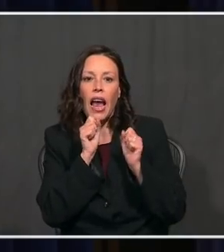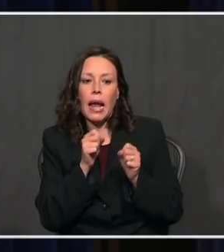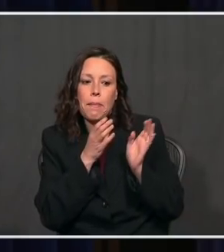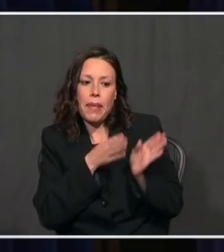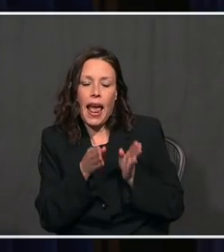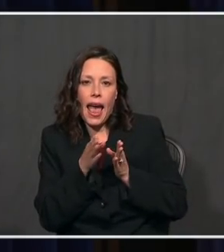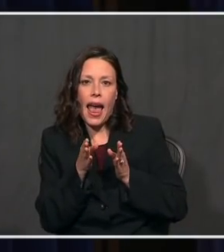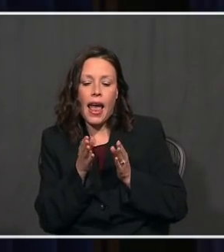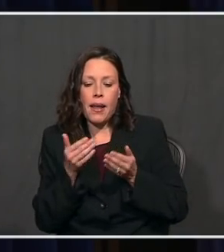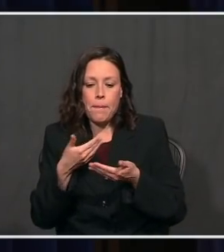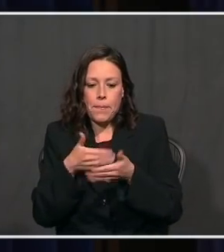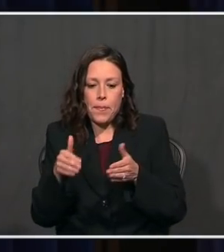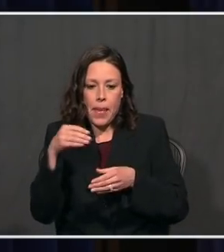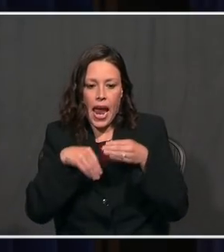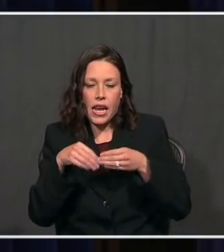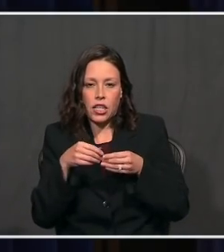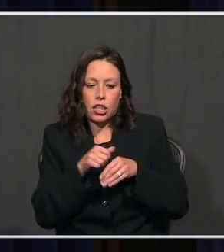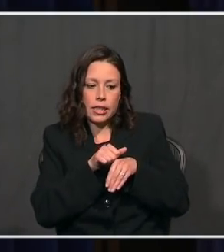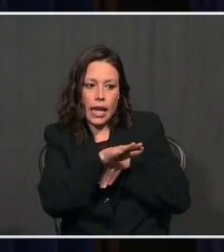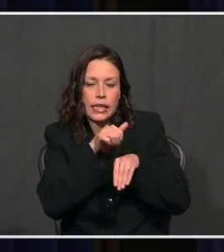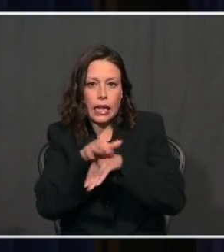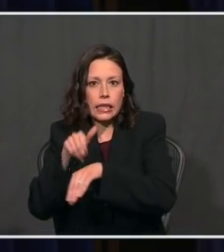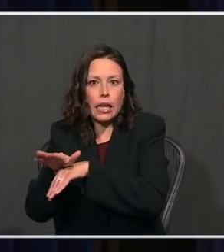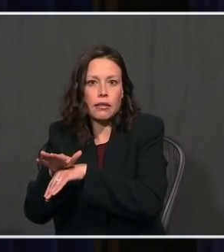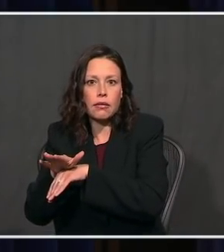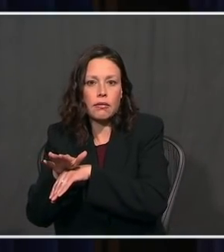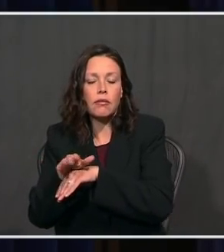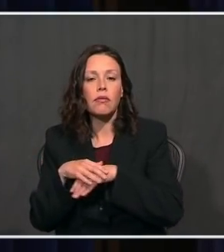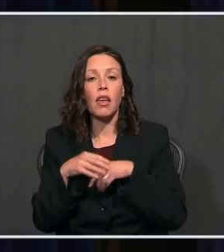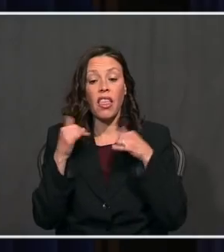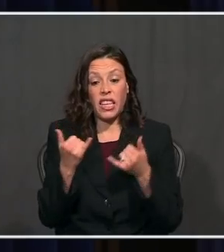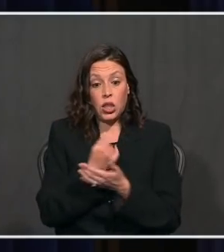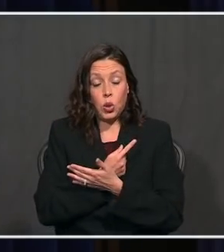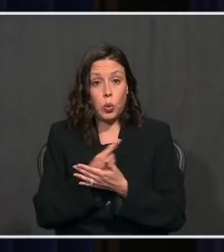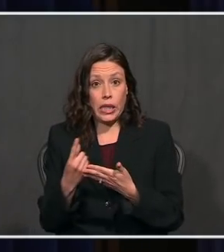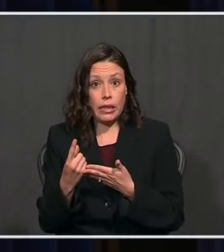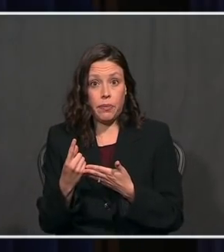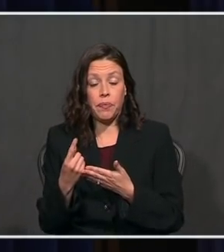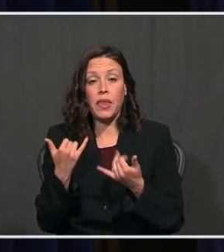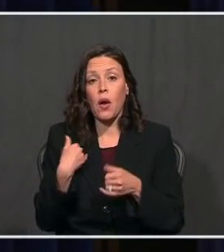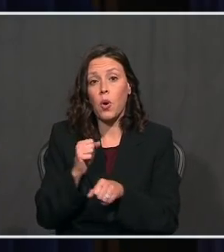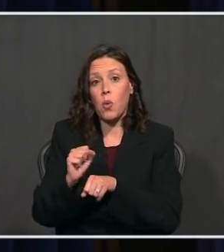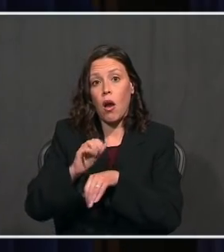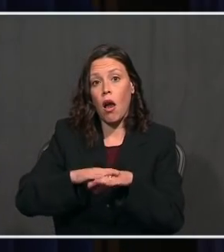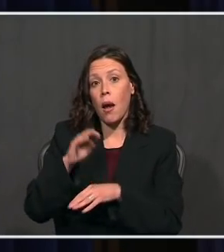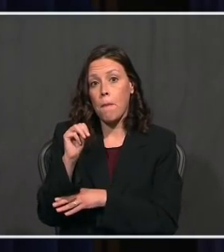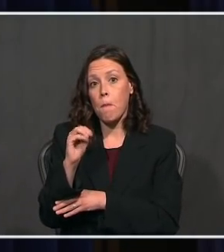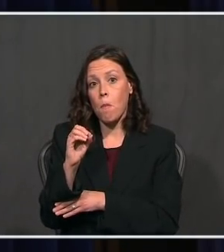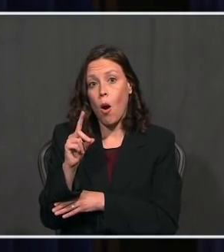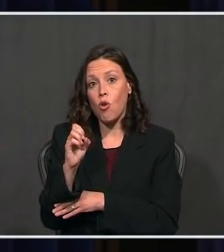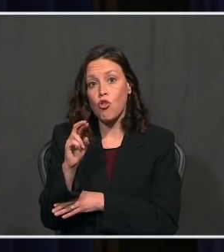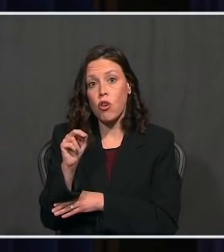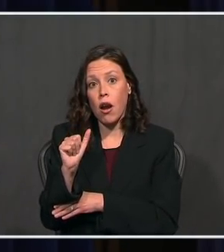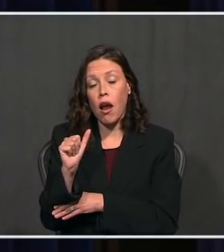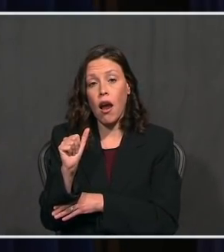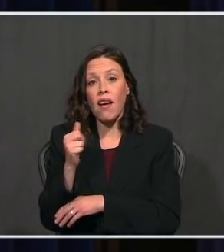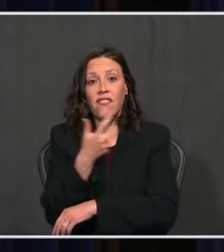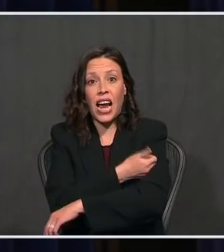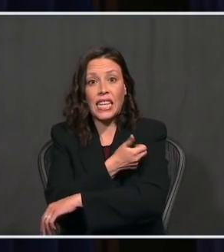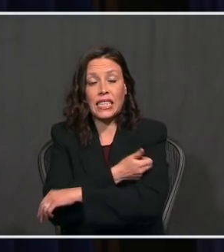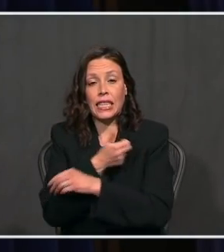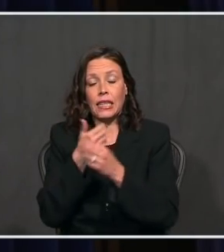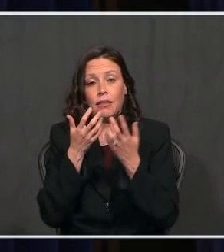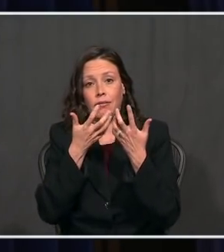plan, package, and prepare to distribute. This week, we're working on the Moderna vaccine